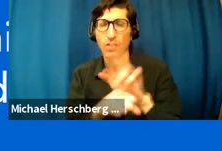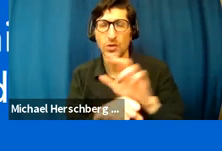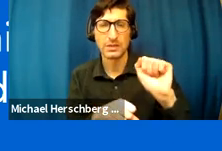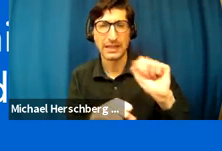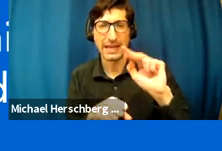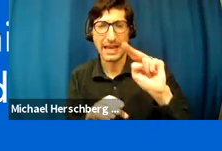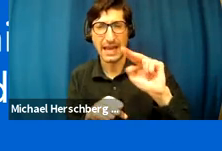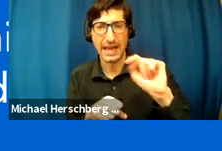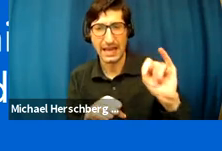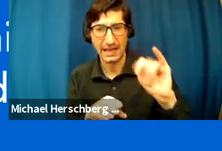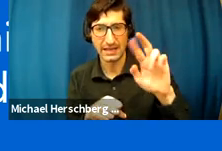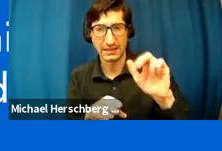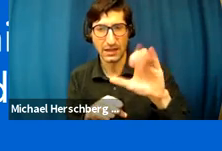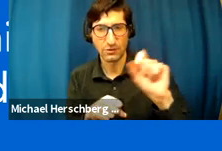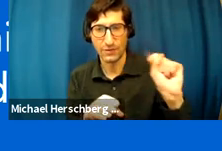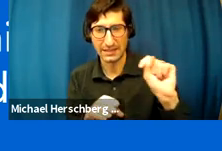lens.